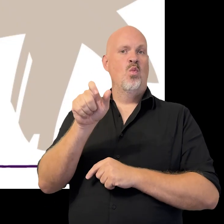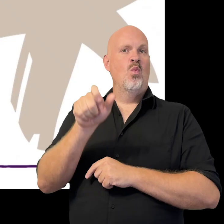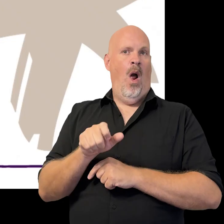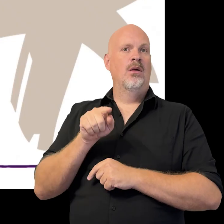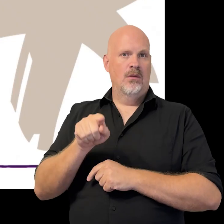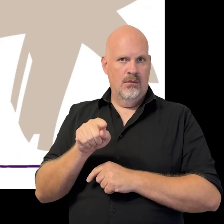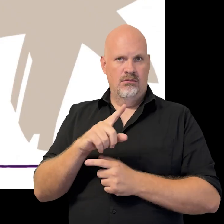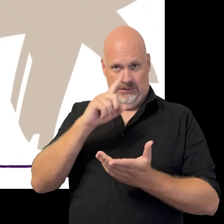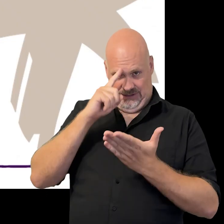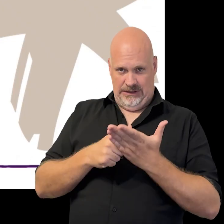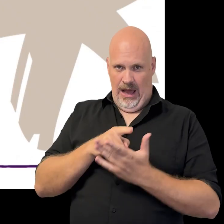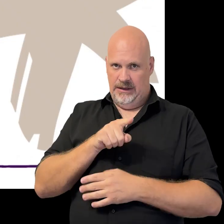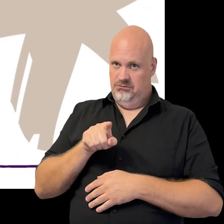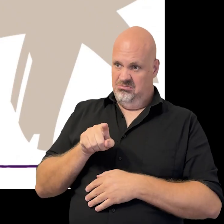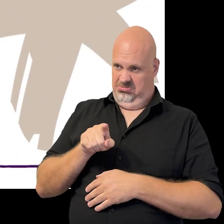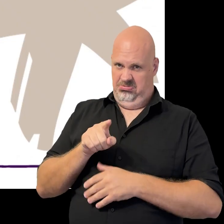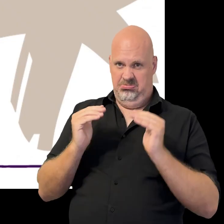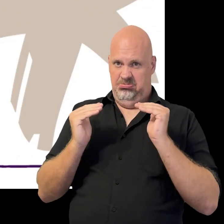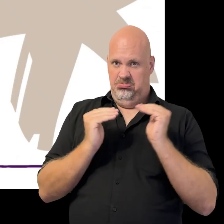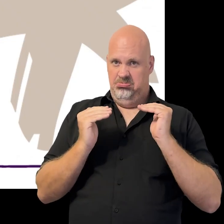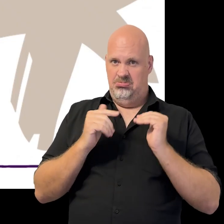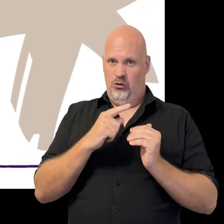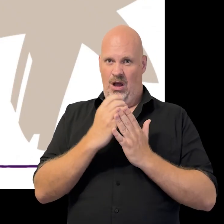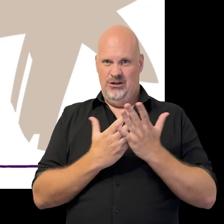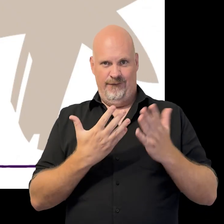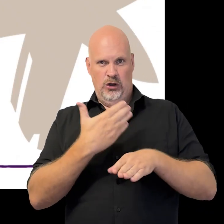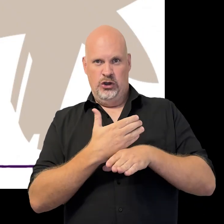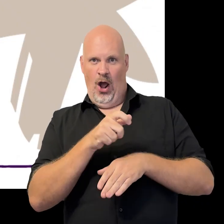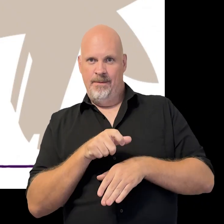some examples as to